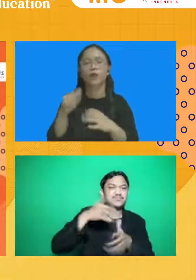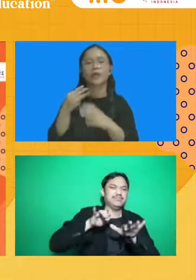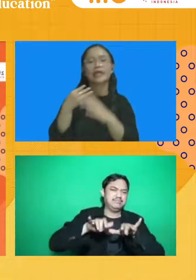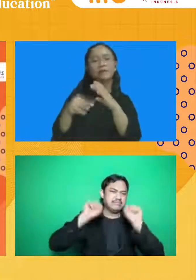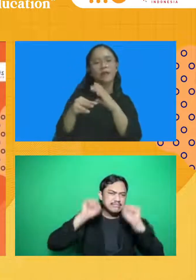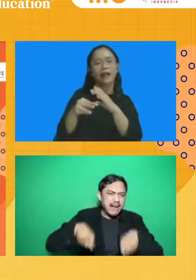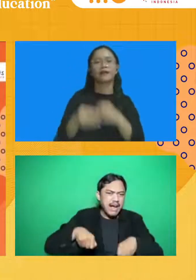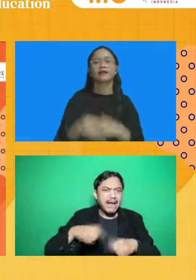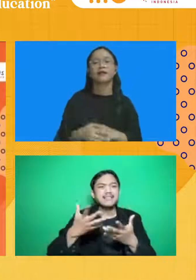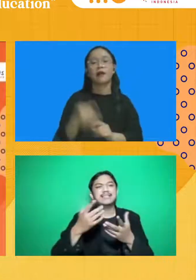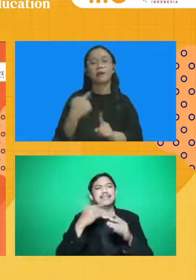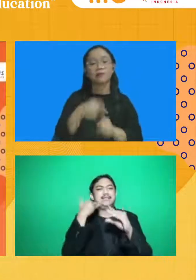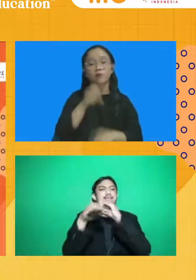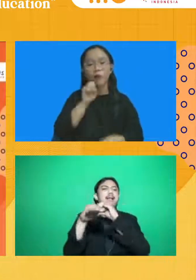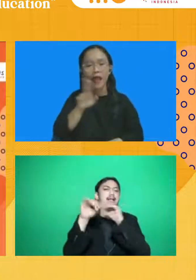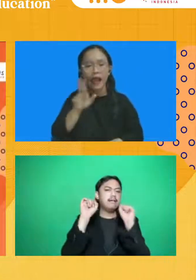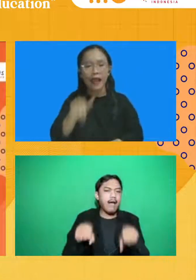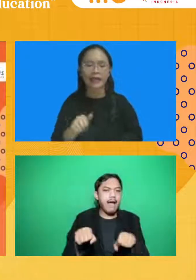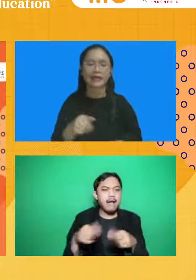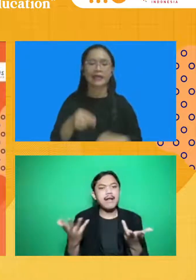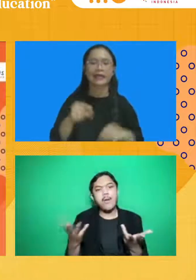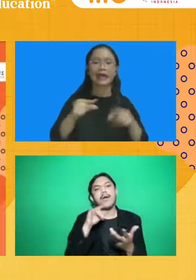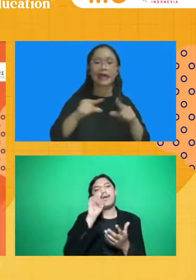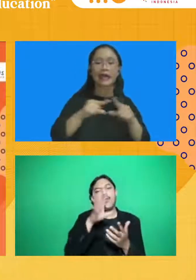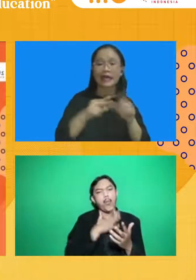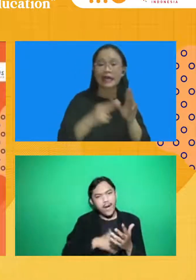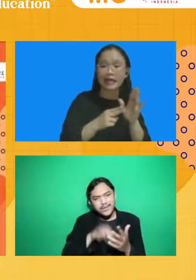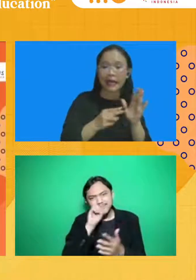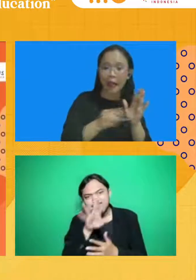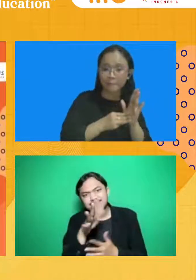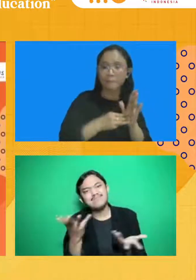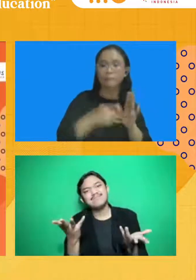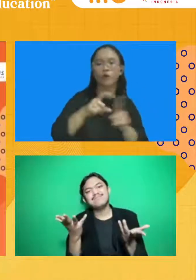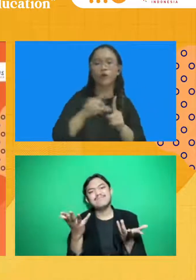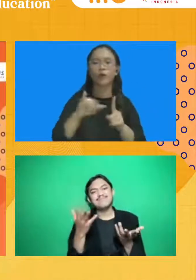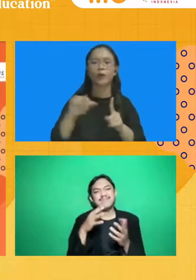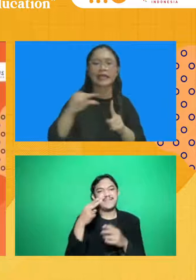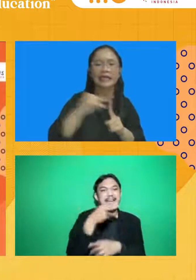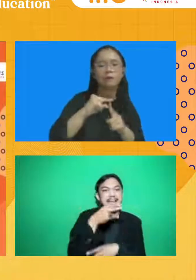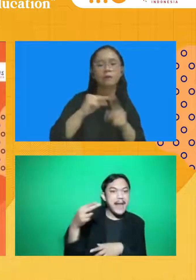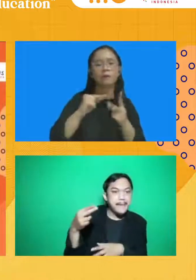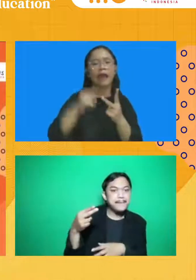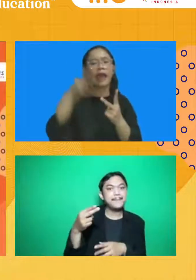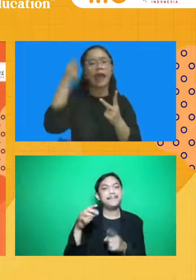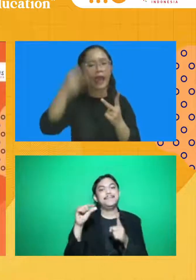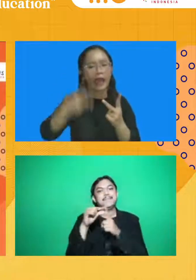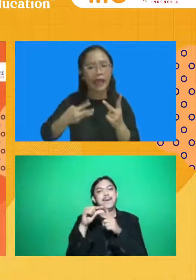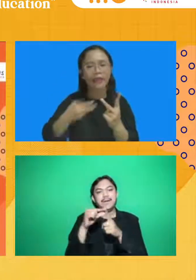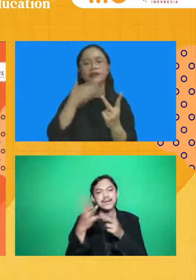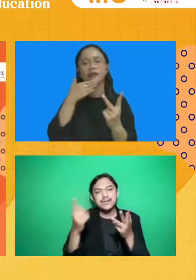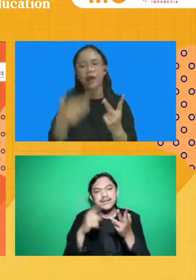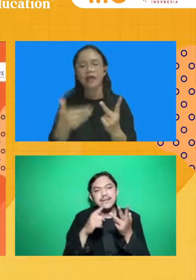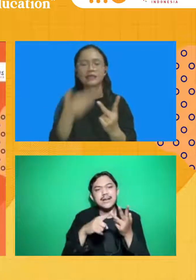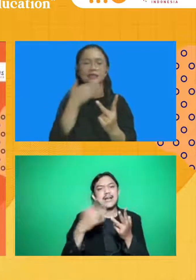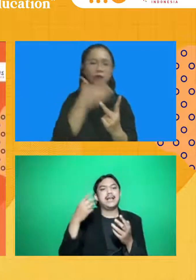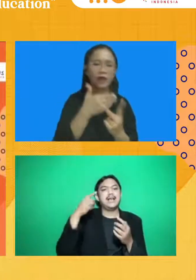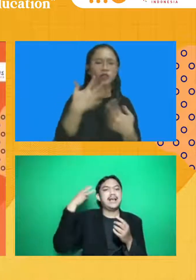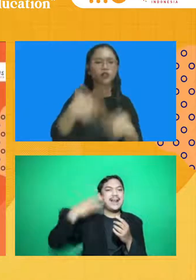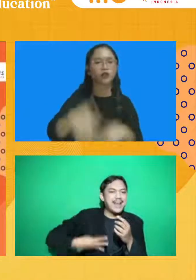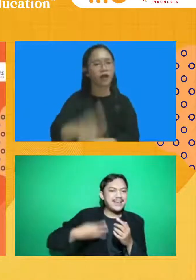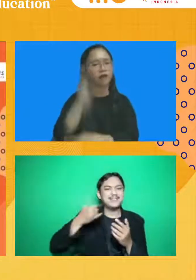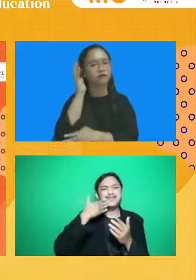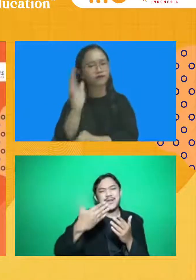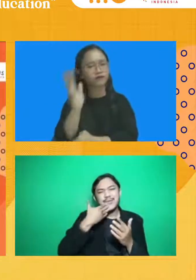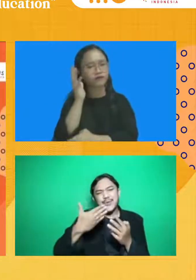Ms. Ellen Kuzuma for your inspiration, and thank you for everyone attending today's webinar, Safeguarding User for Digital